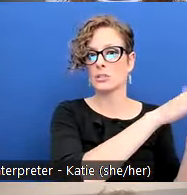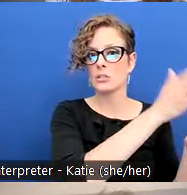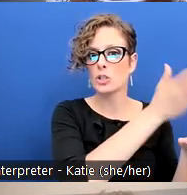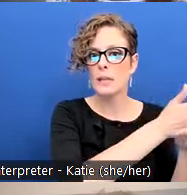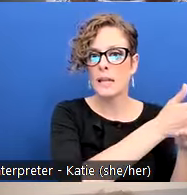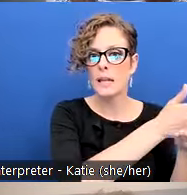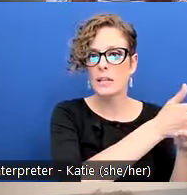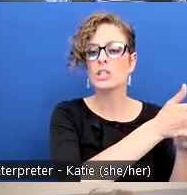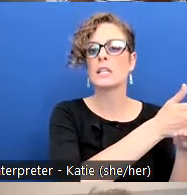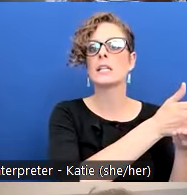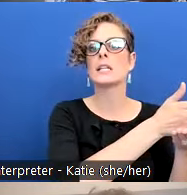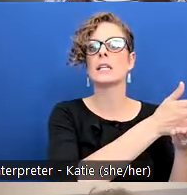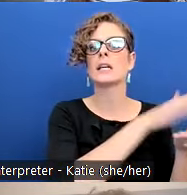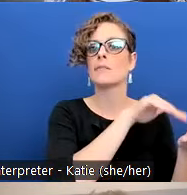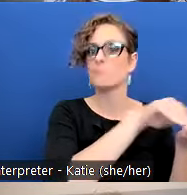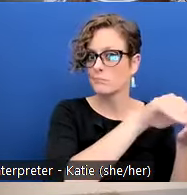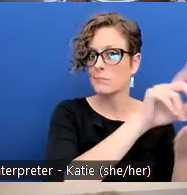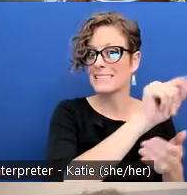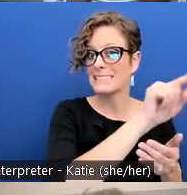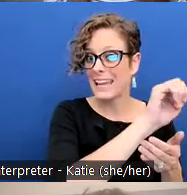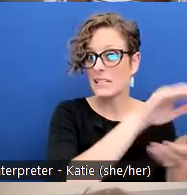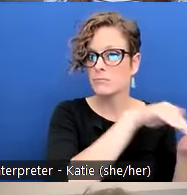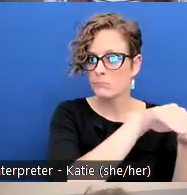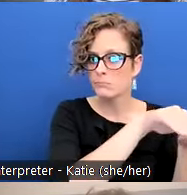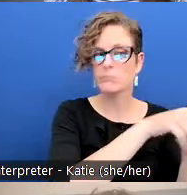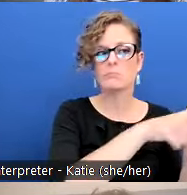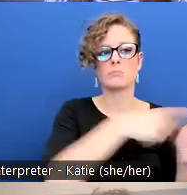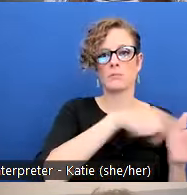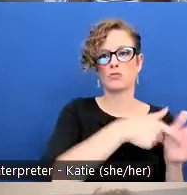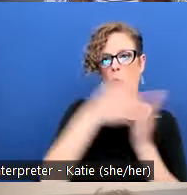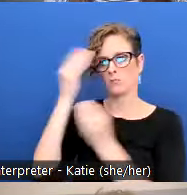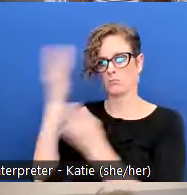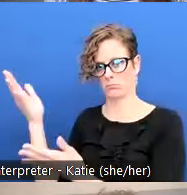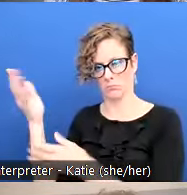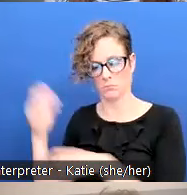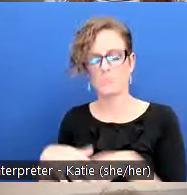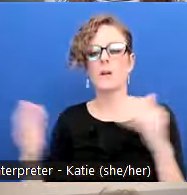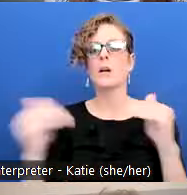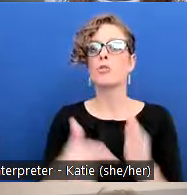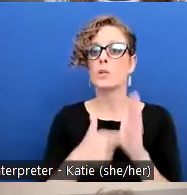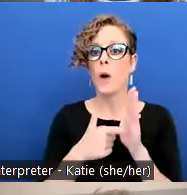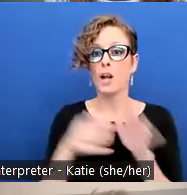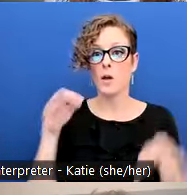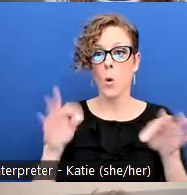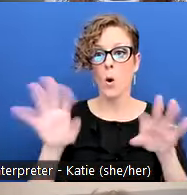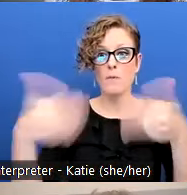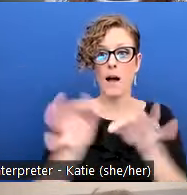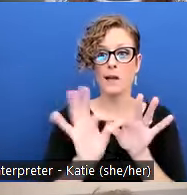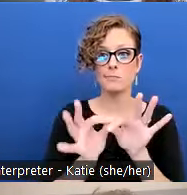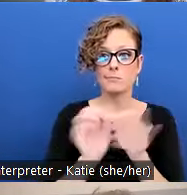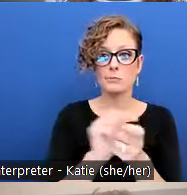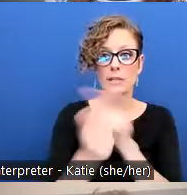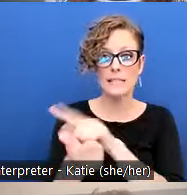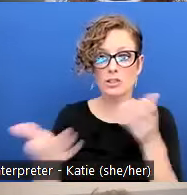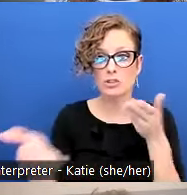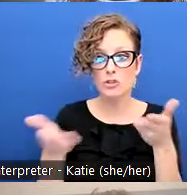date of termination. It requires that the court provides translation or interpretation services as needed